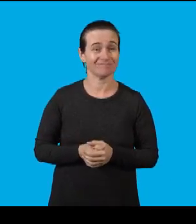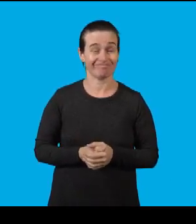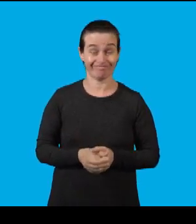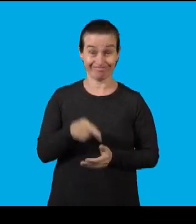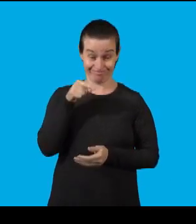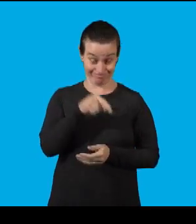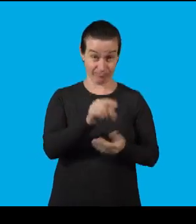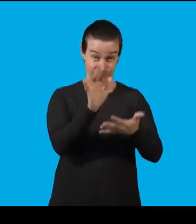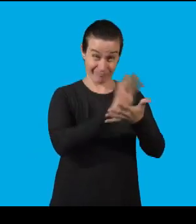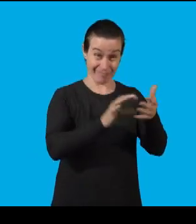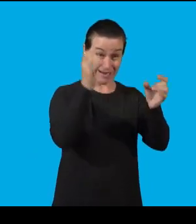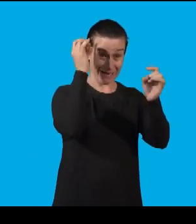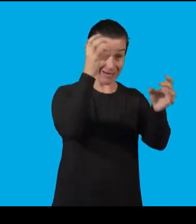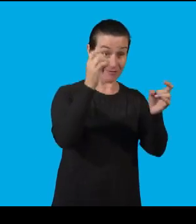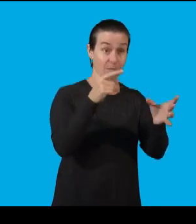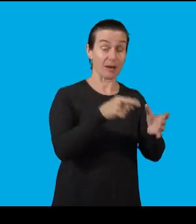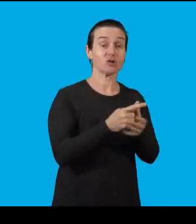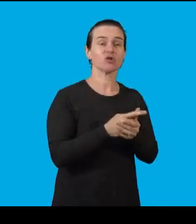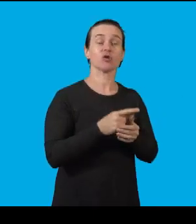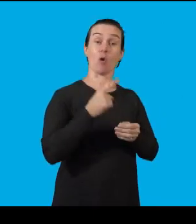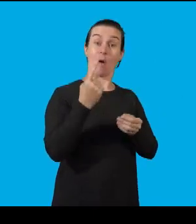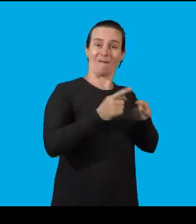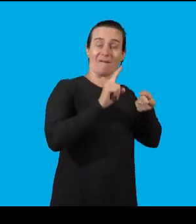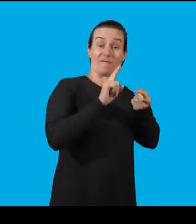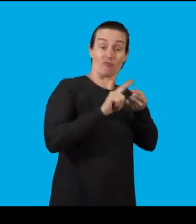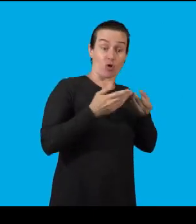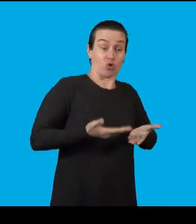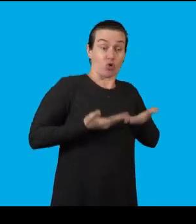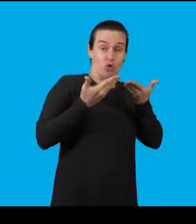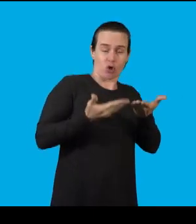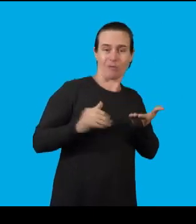question on limitation, it says the source only portrays